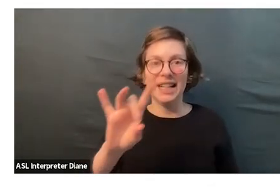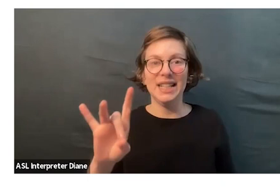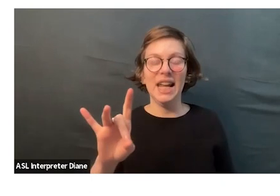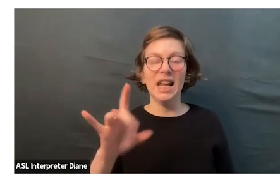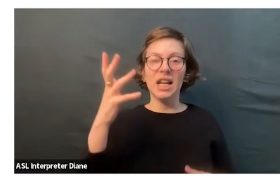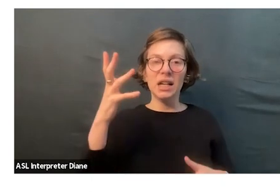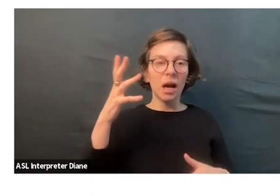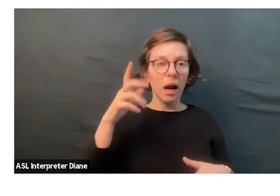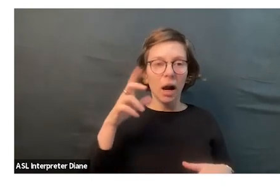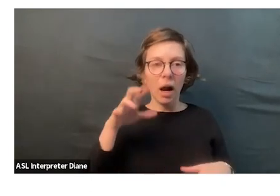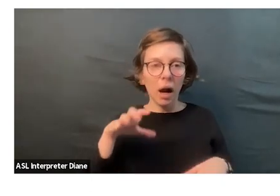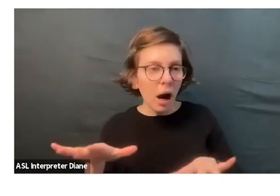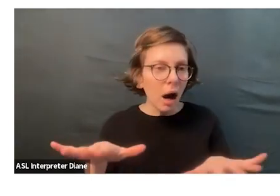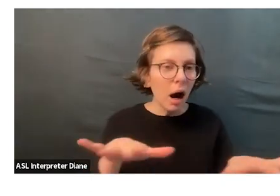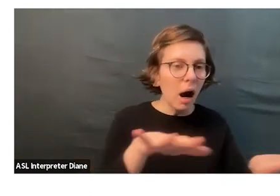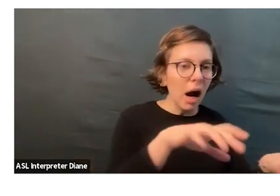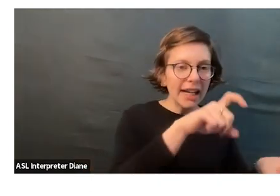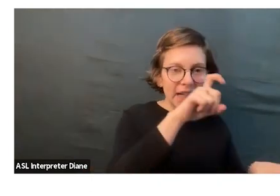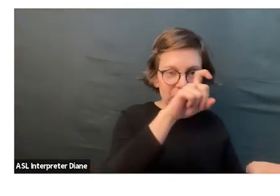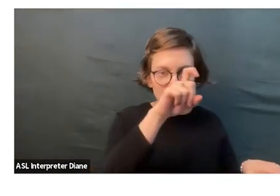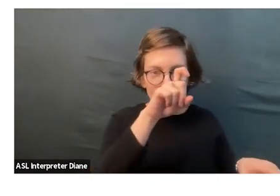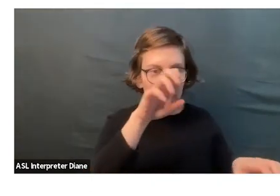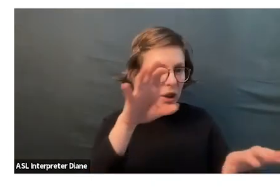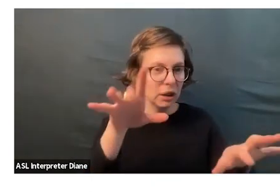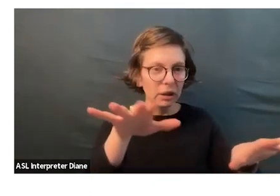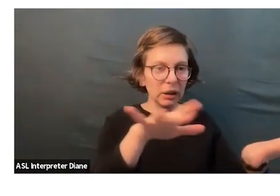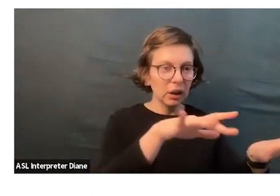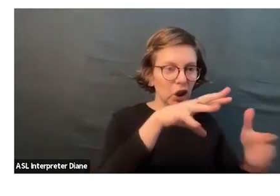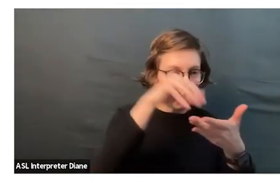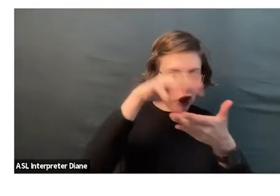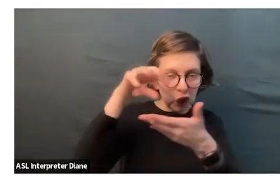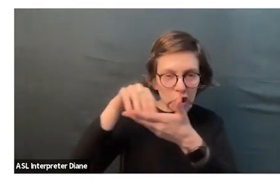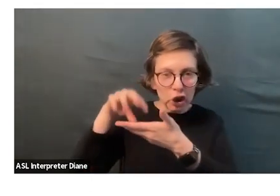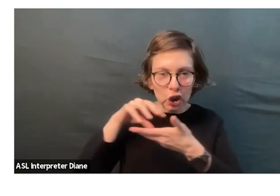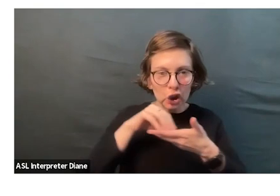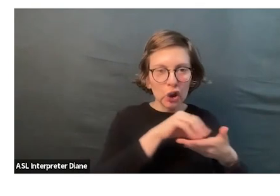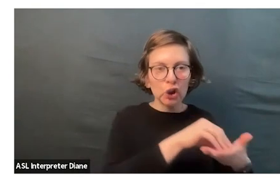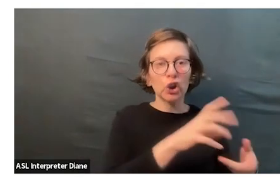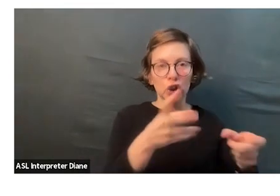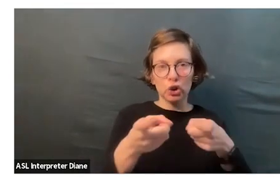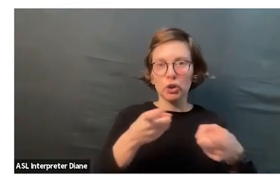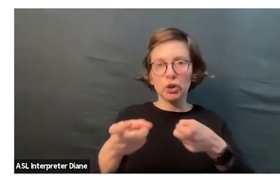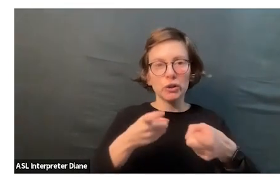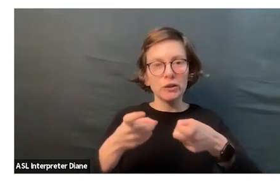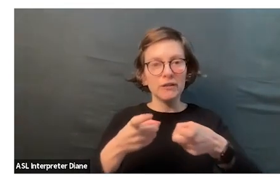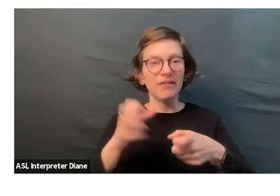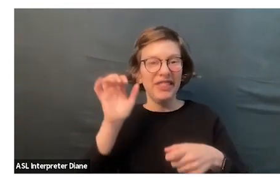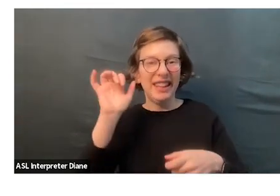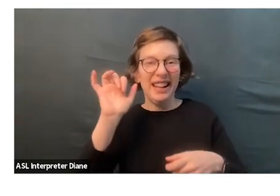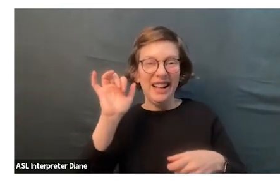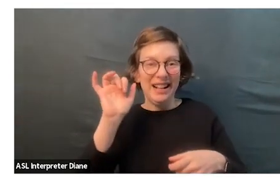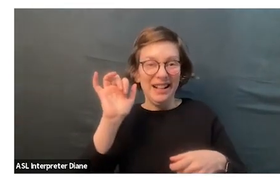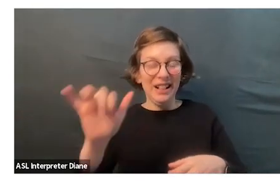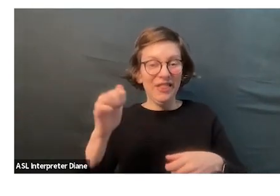was a multi-volume encyclopedia that gave people insight, direct insight into every plant, every